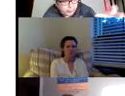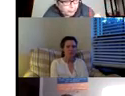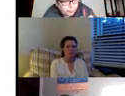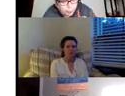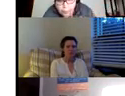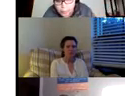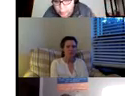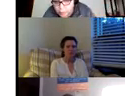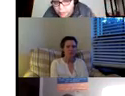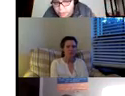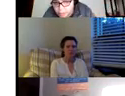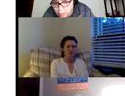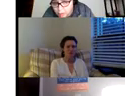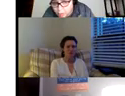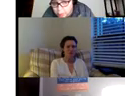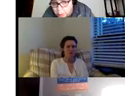So it's a continual